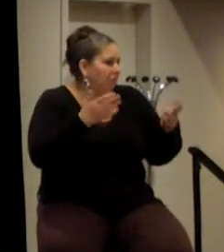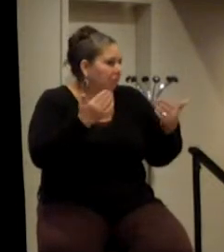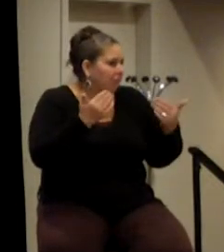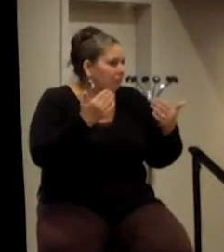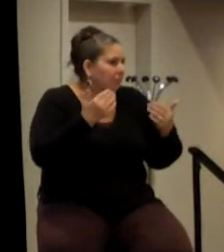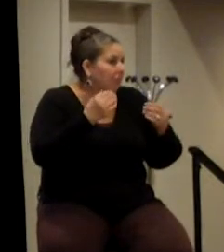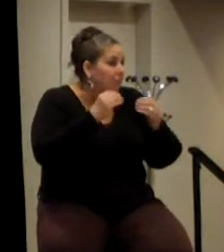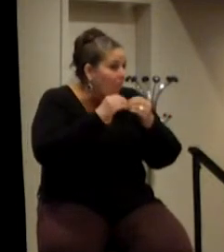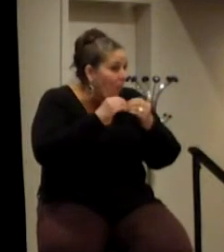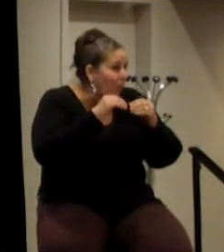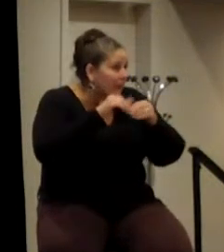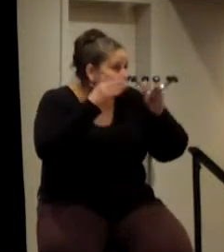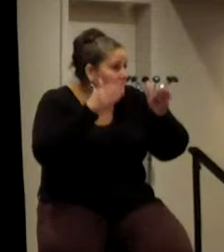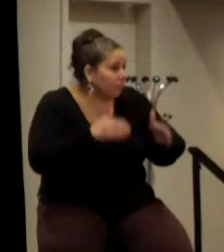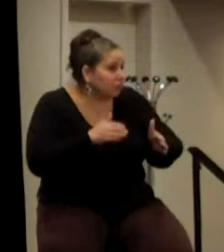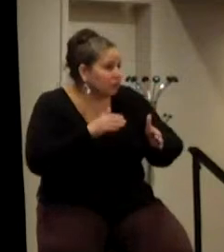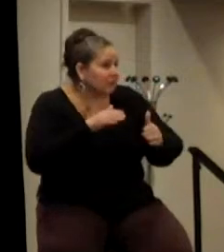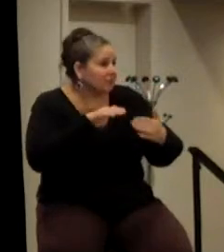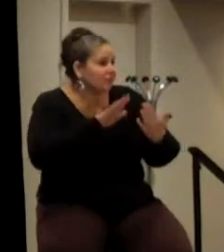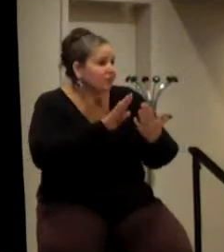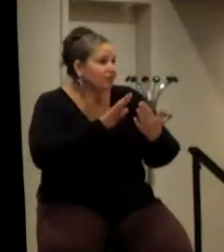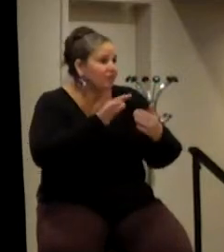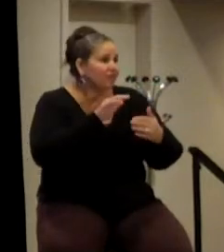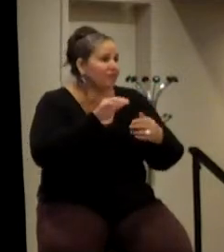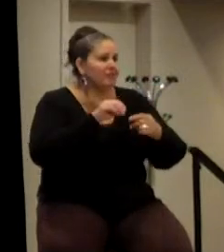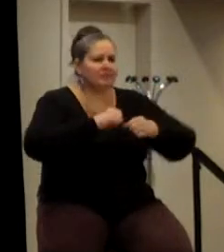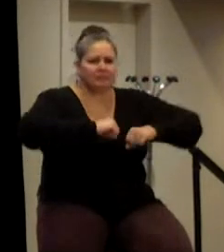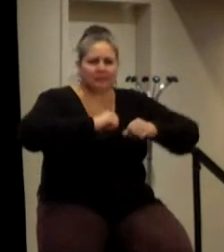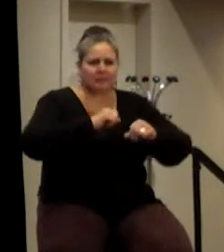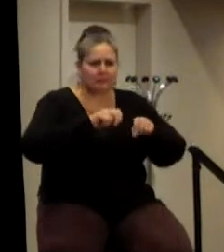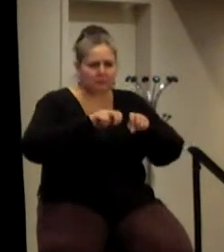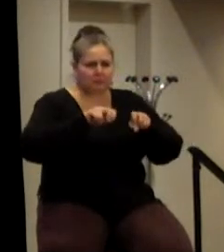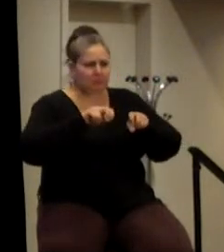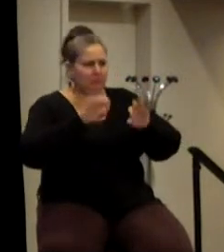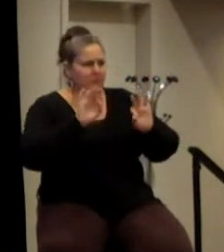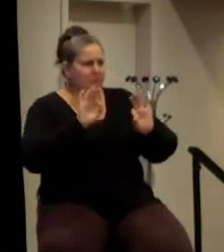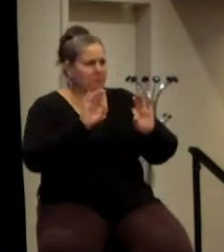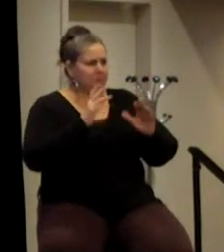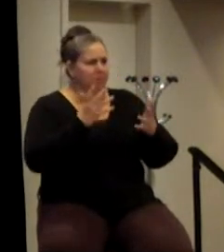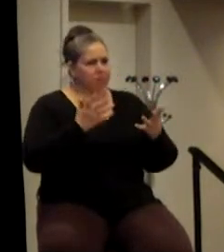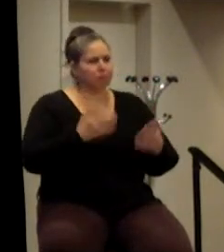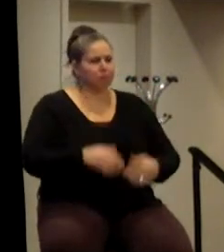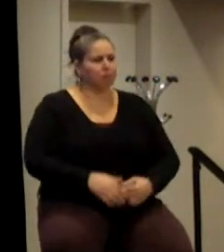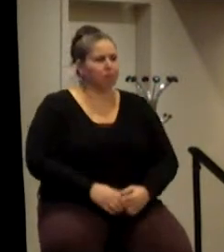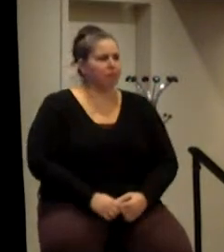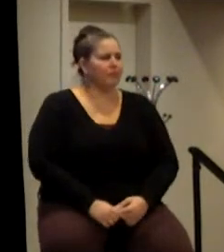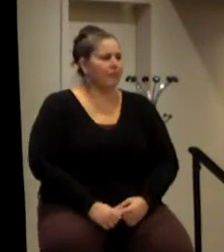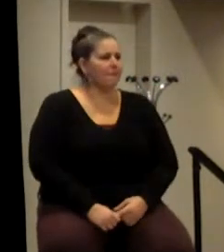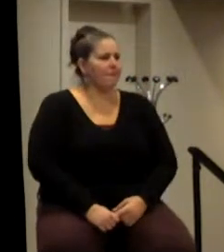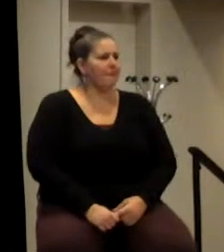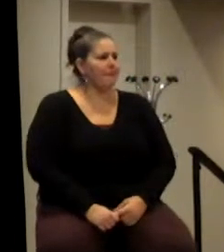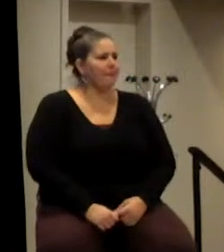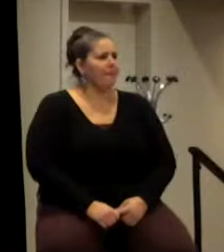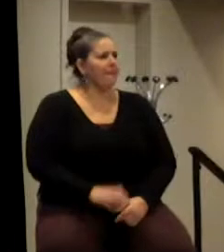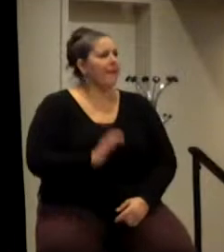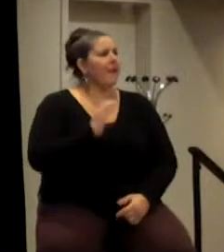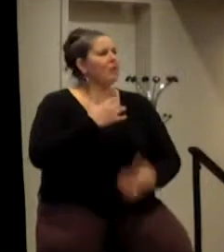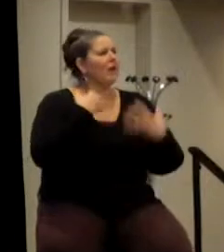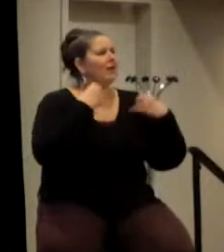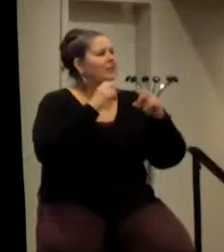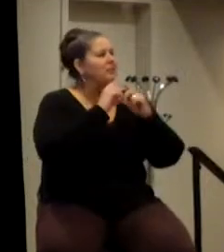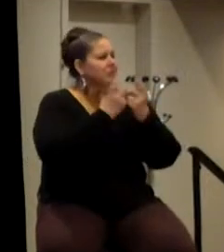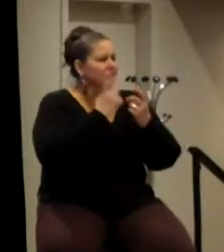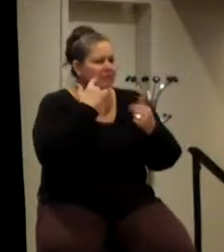physical space. So our health department will review the latest